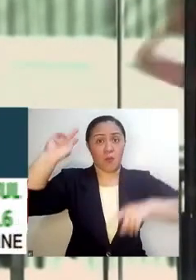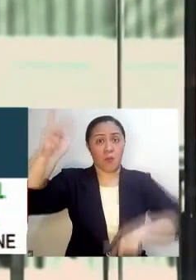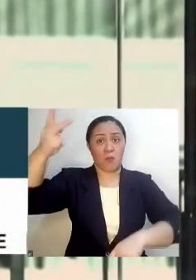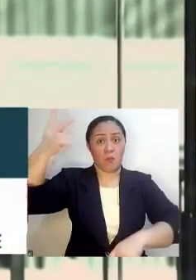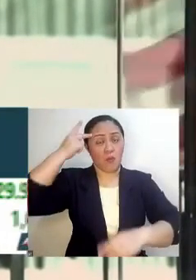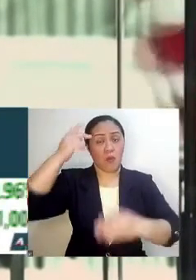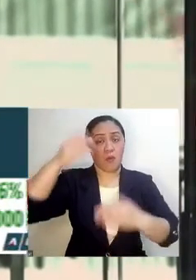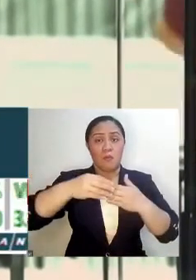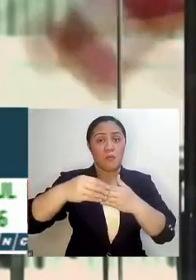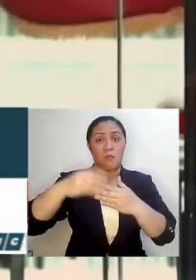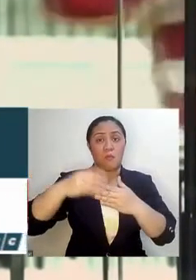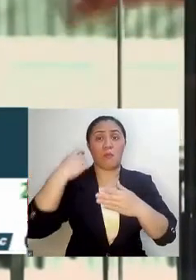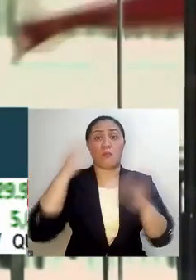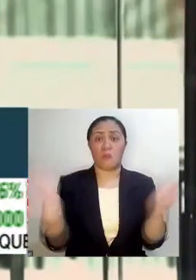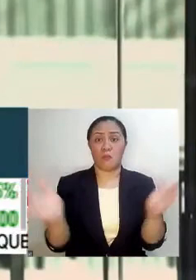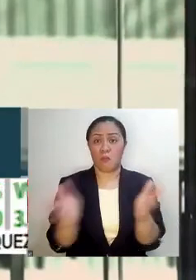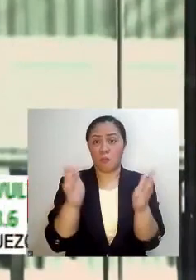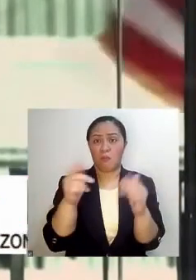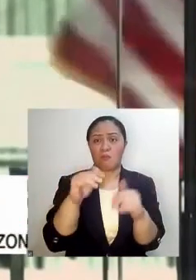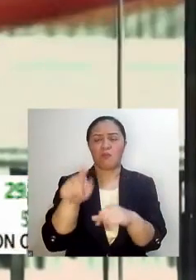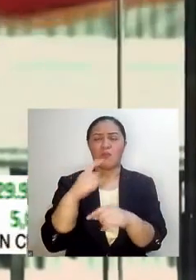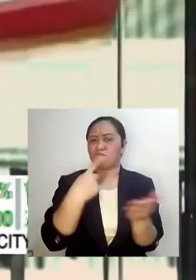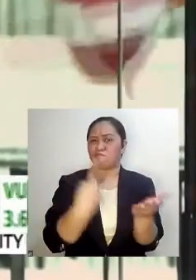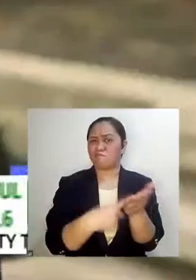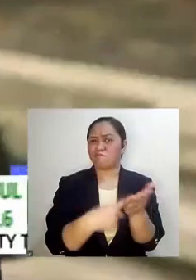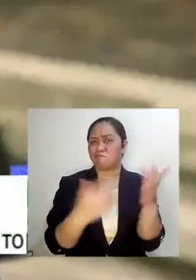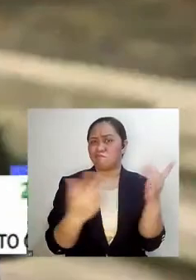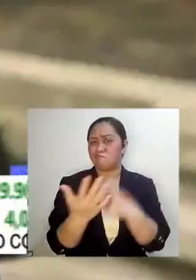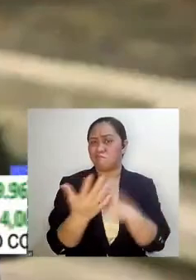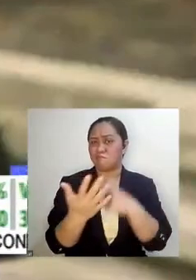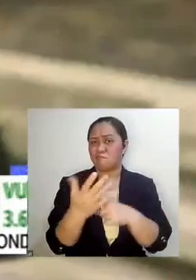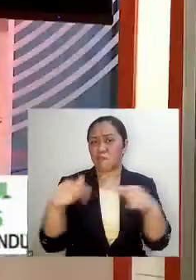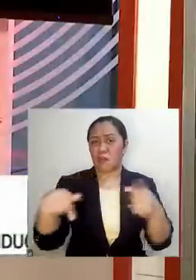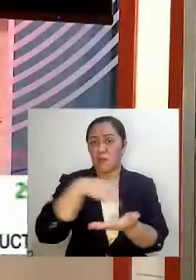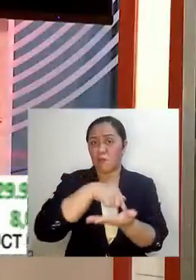could conclude its debates as early as this coming weekend.